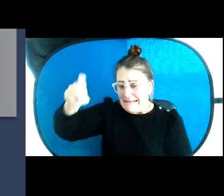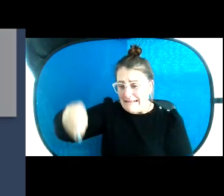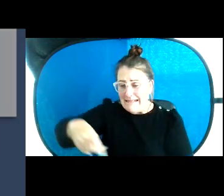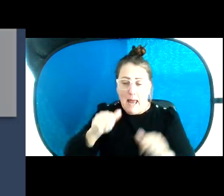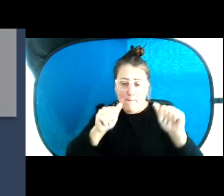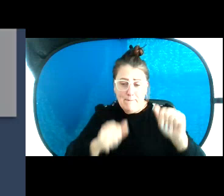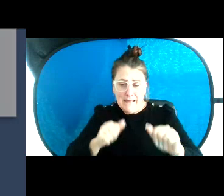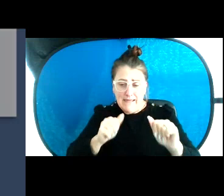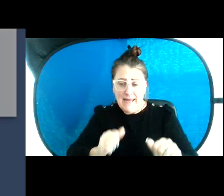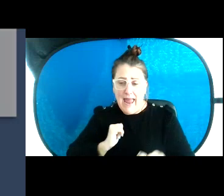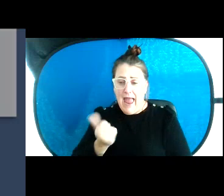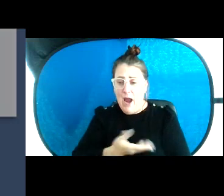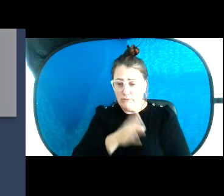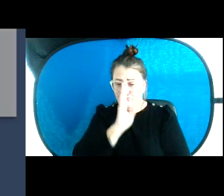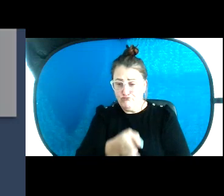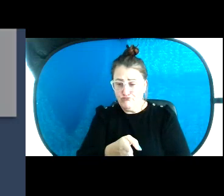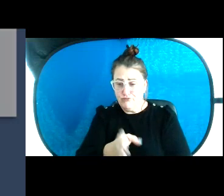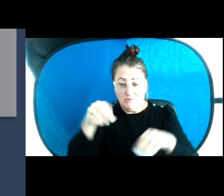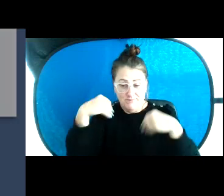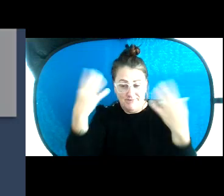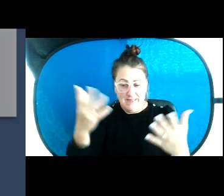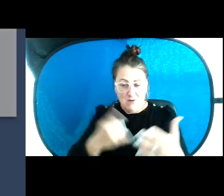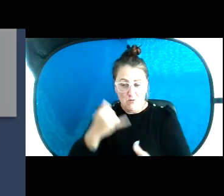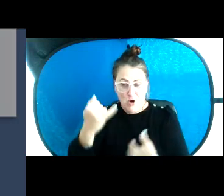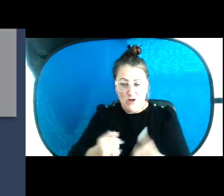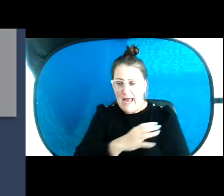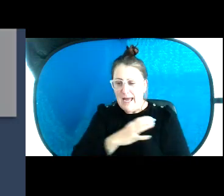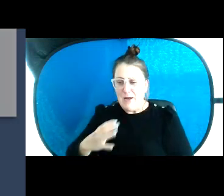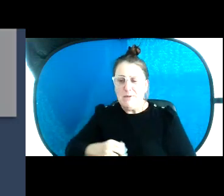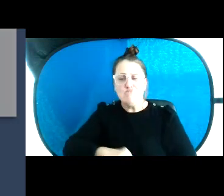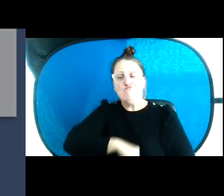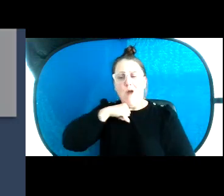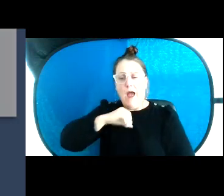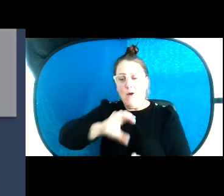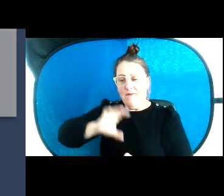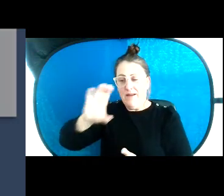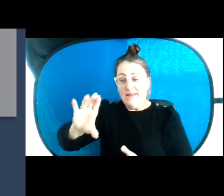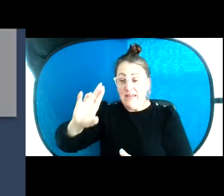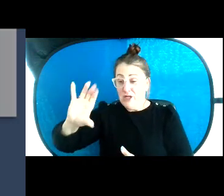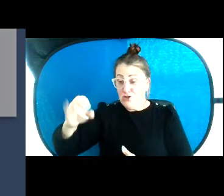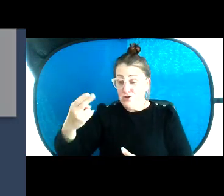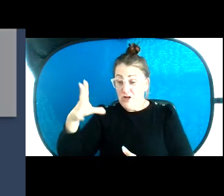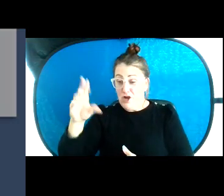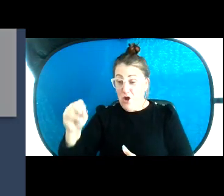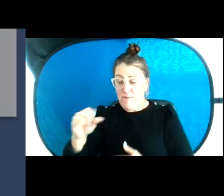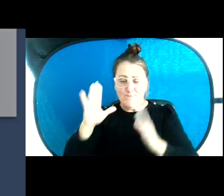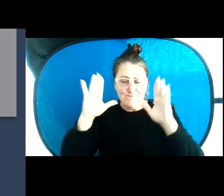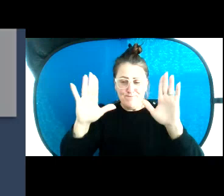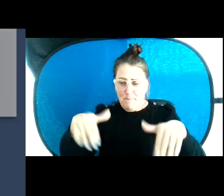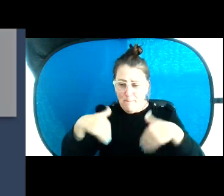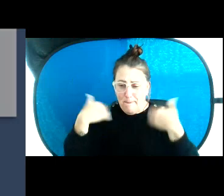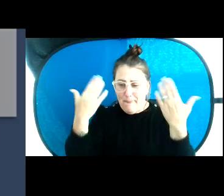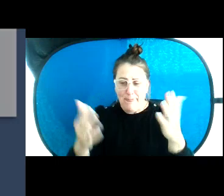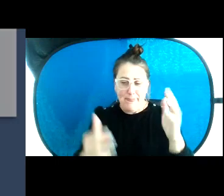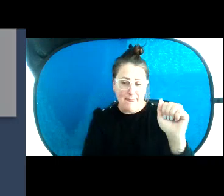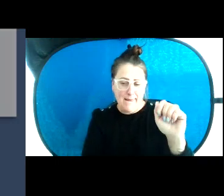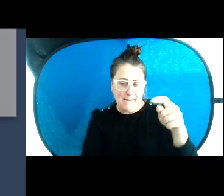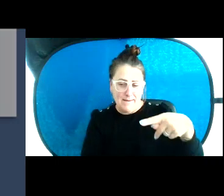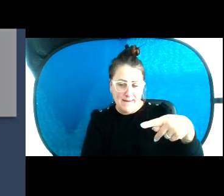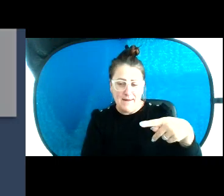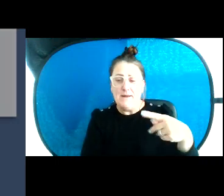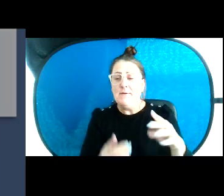projects that the Commission would be proud to invest in. Chico has made a tremendous effort advancing ATP and safety projects. Oroville is on the